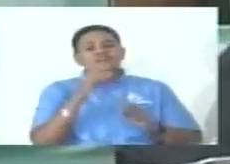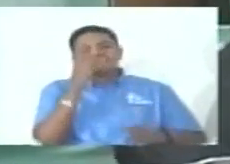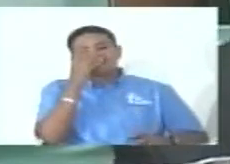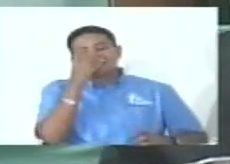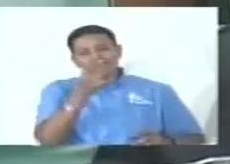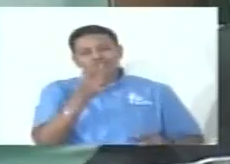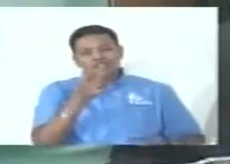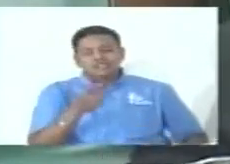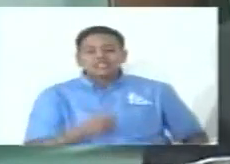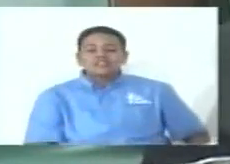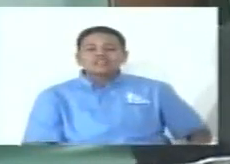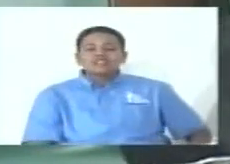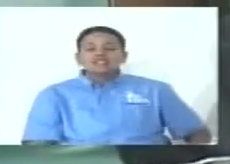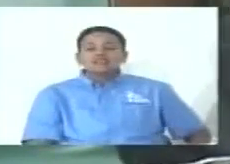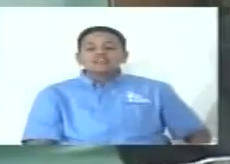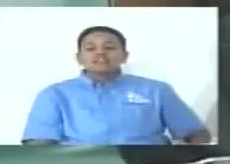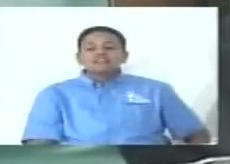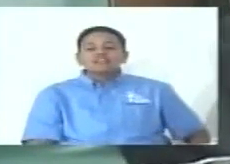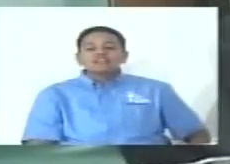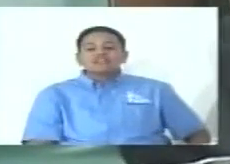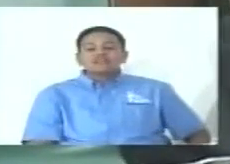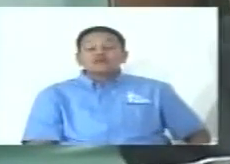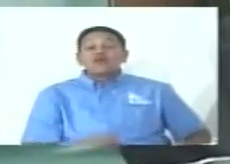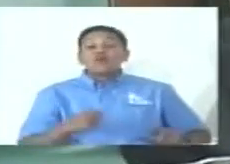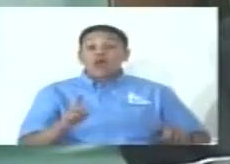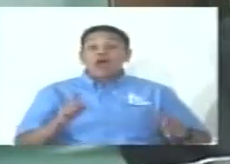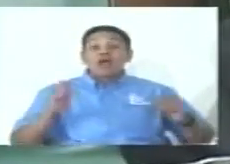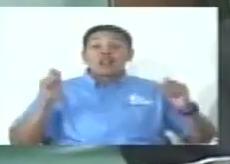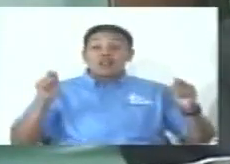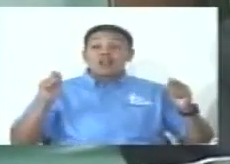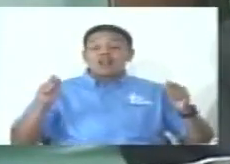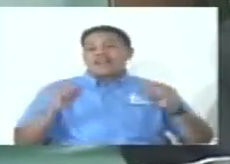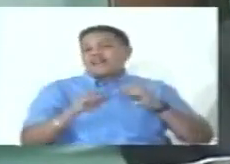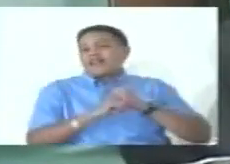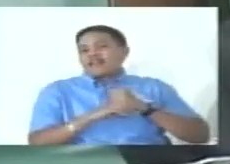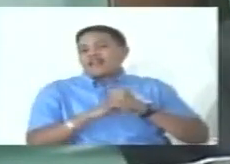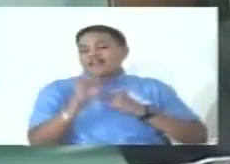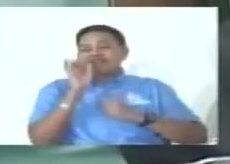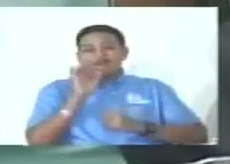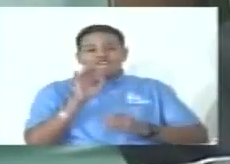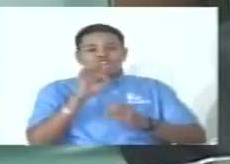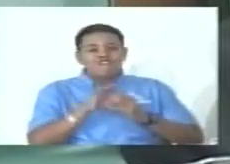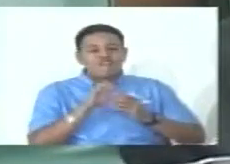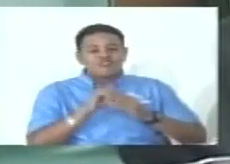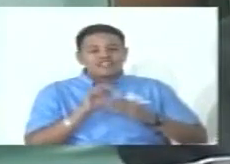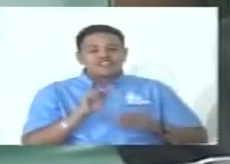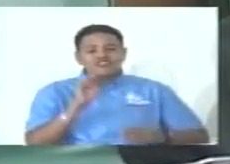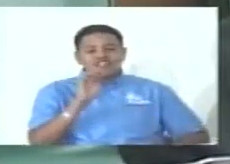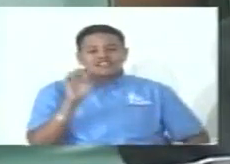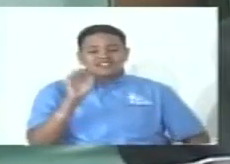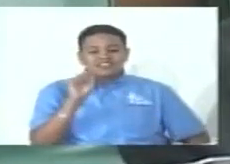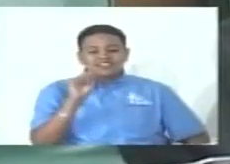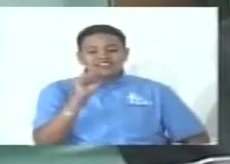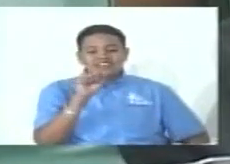Interestingly, whilst on the campaign trail in Northeast St. Anne